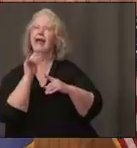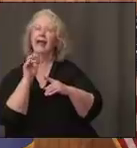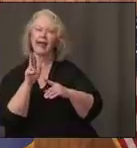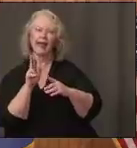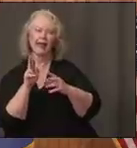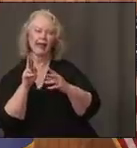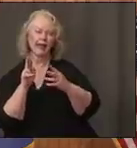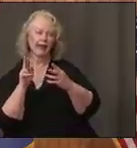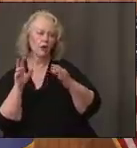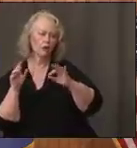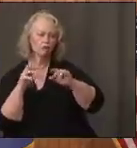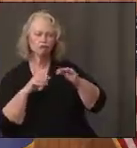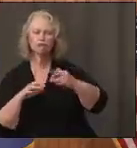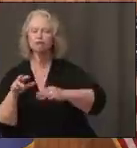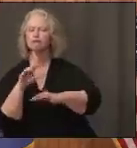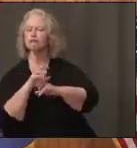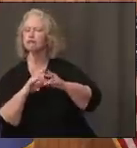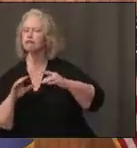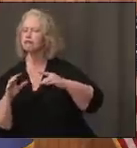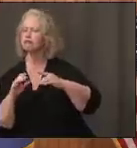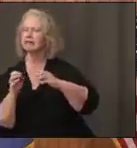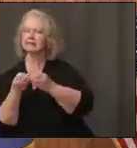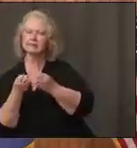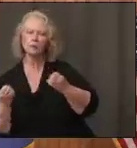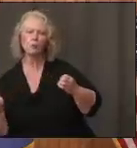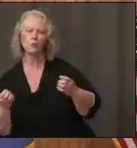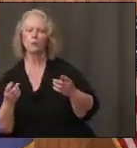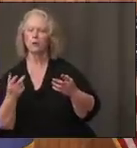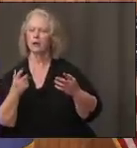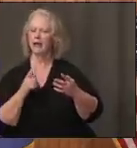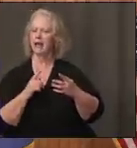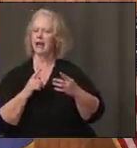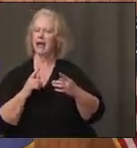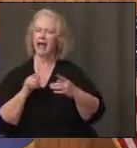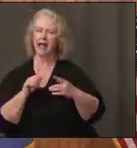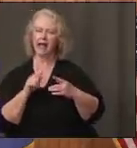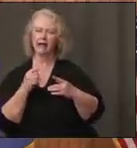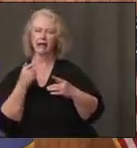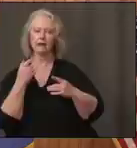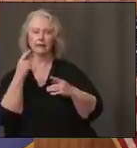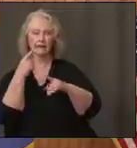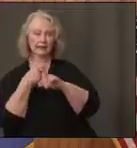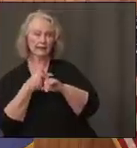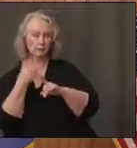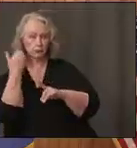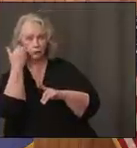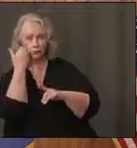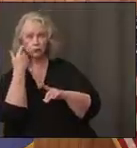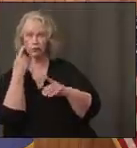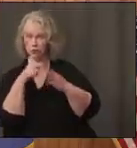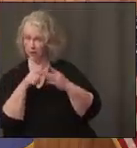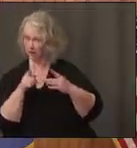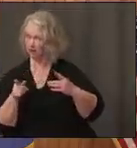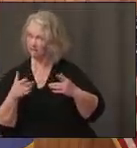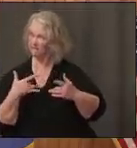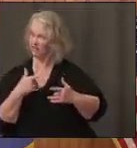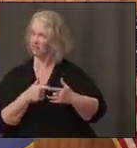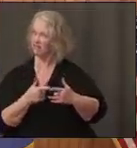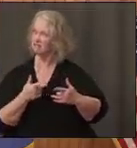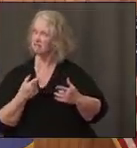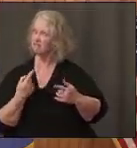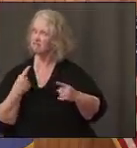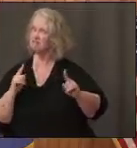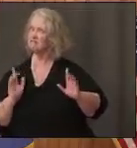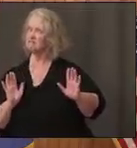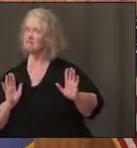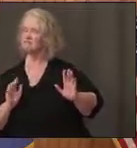duct disinfecting systems and thermal temperature checks. Does that make you less